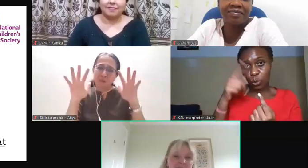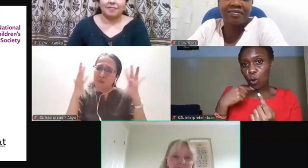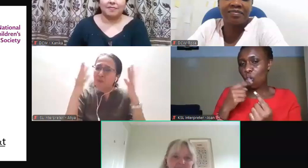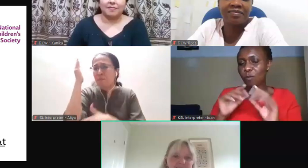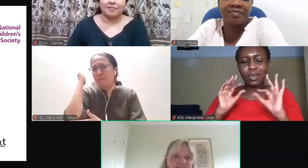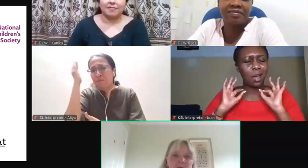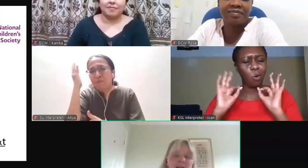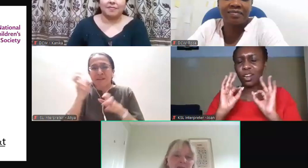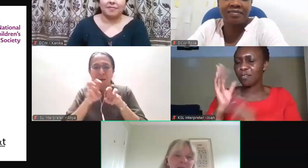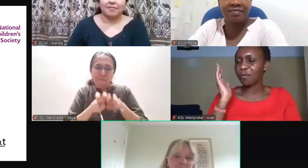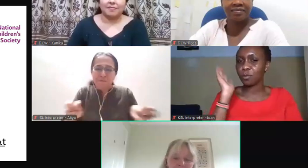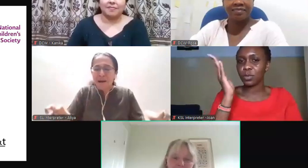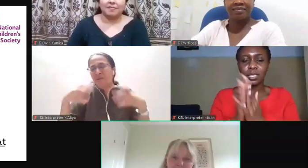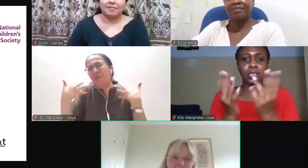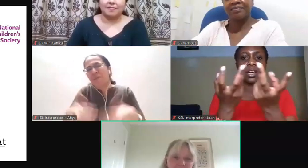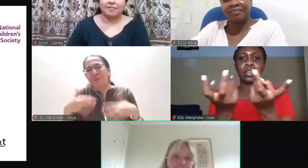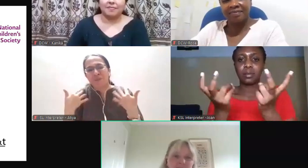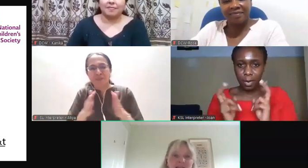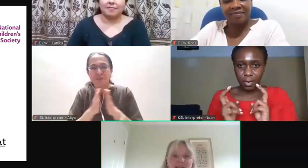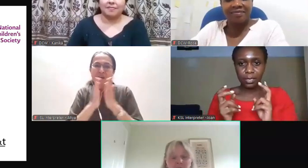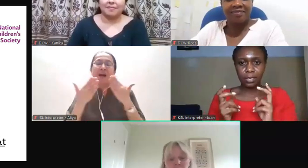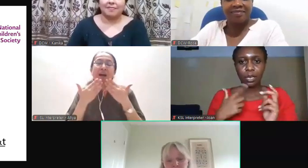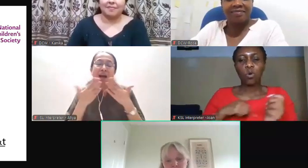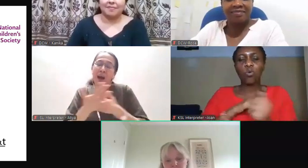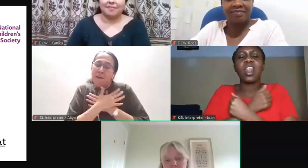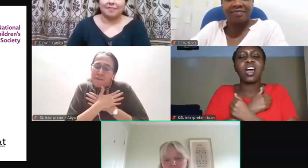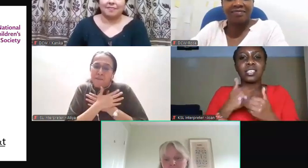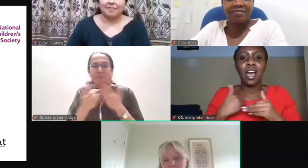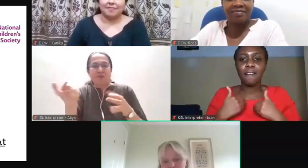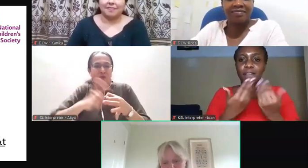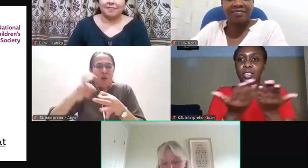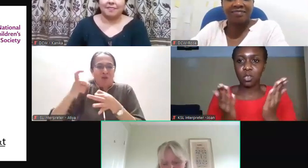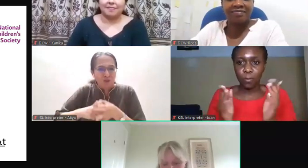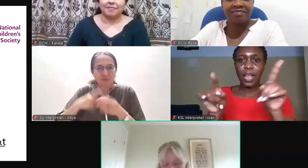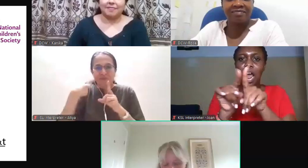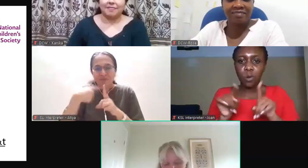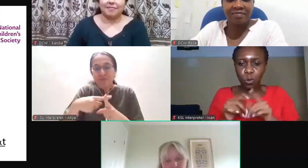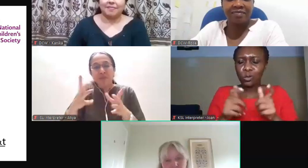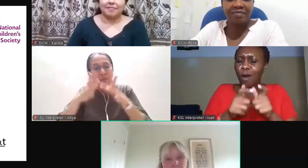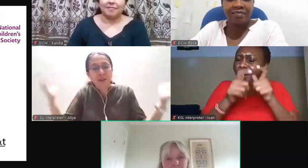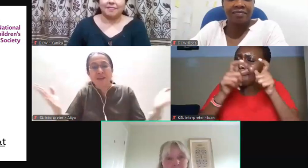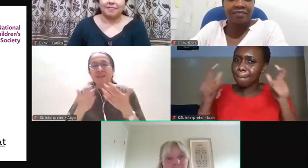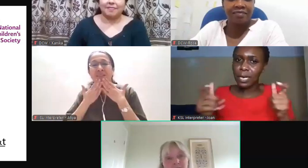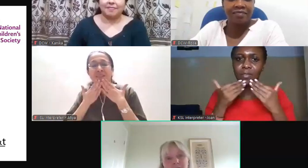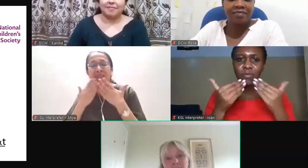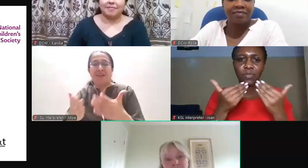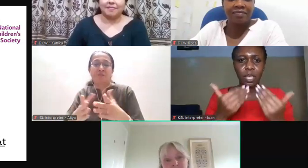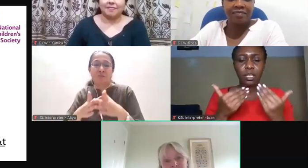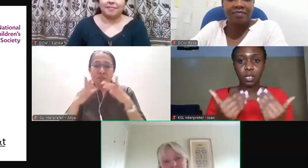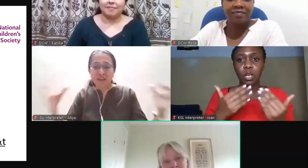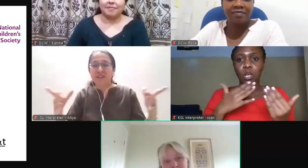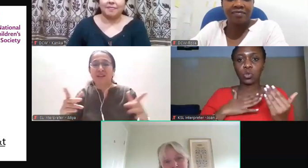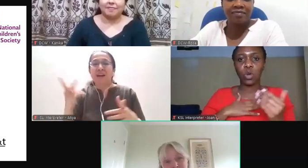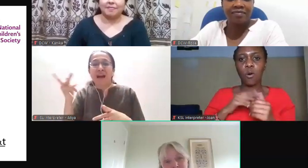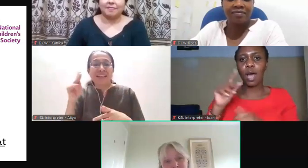and panelists. We have loved having you. And also a massive thank you as well to our